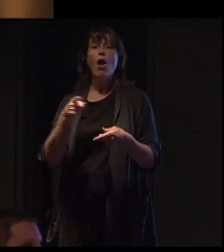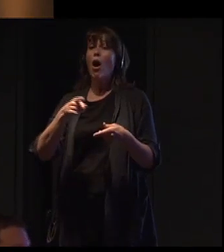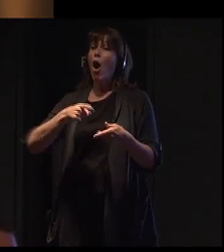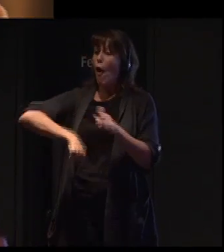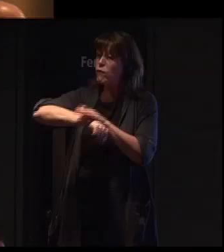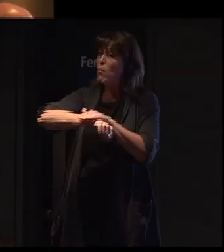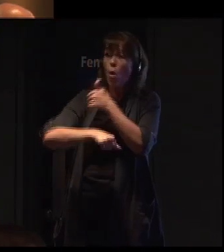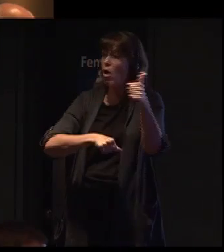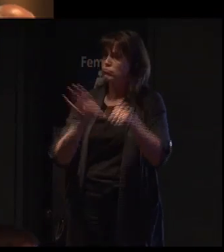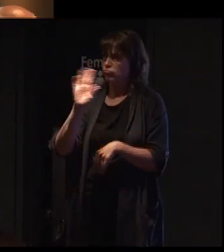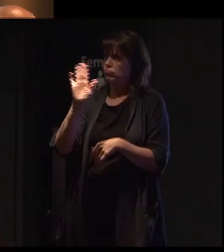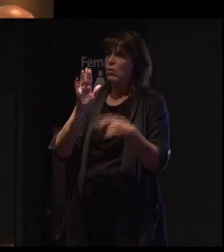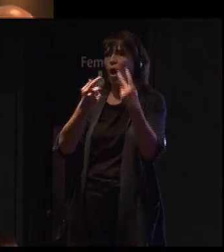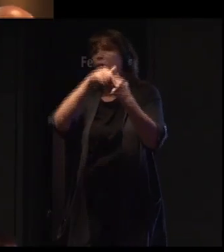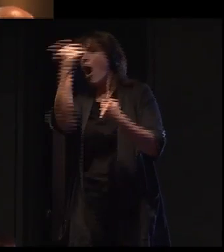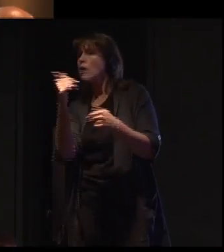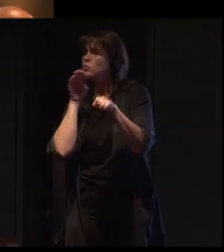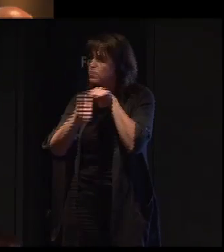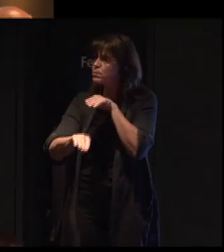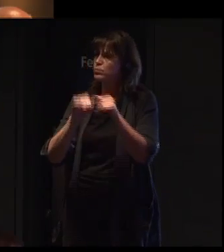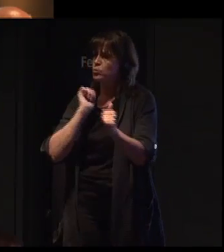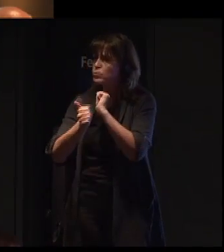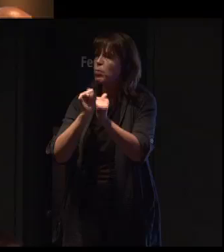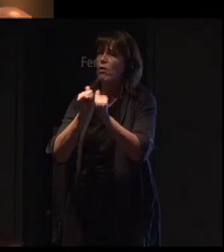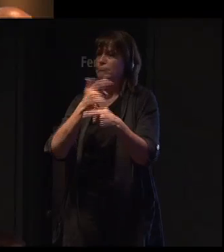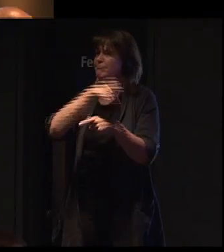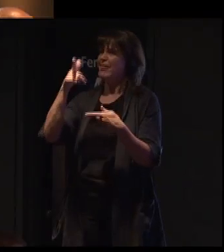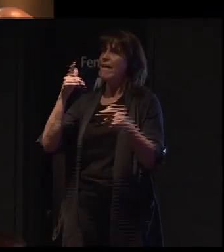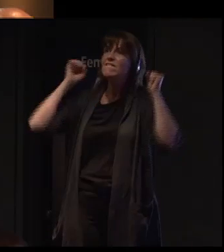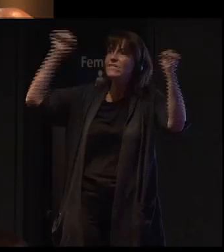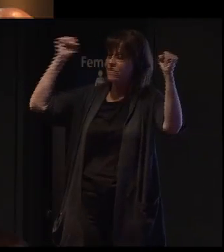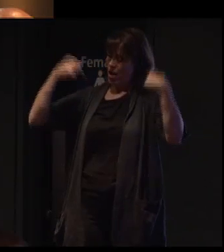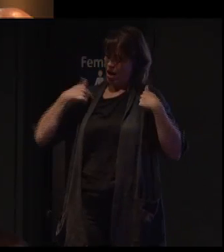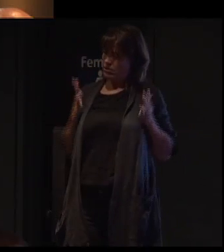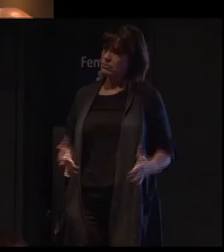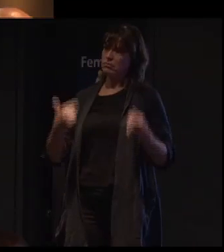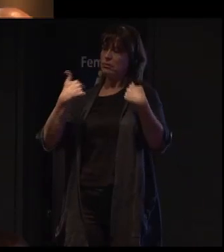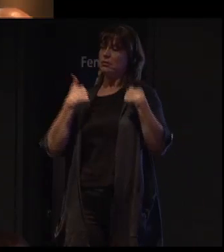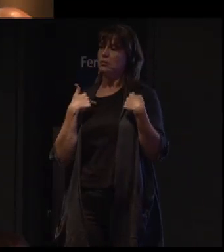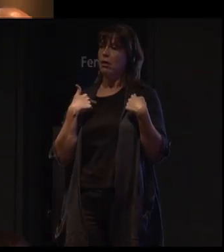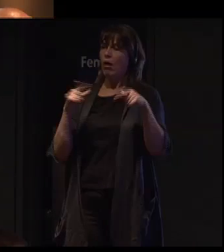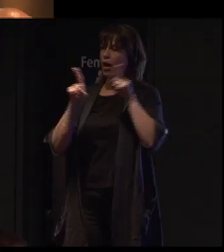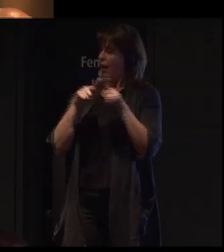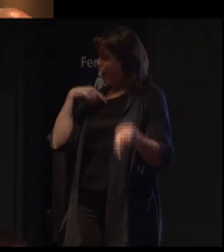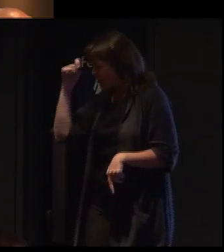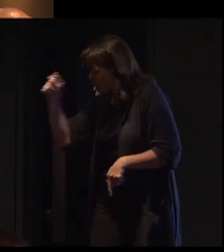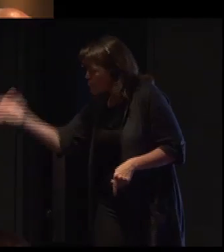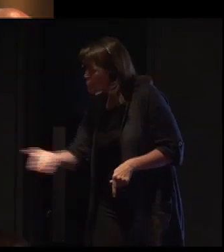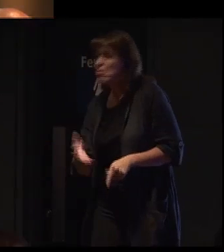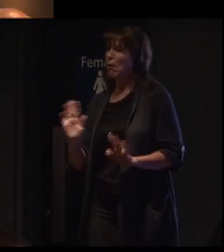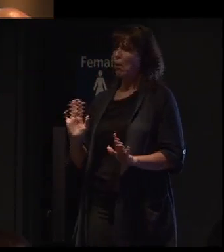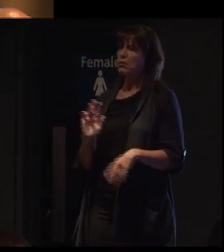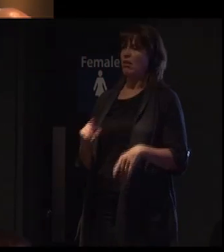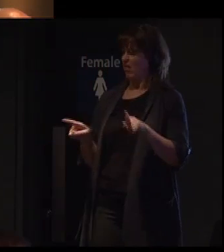in situations where we know that fans are not really treated as guests or as customers, but rather